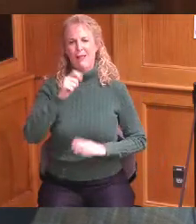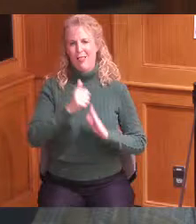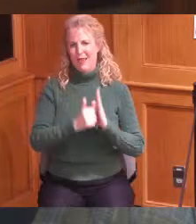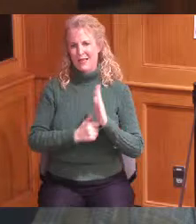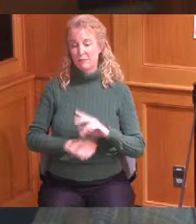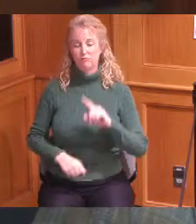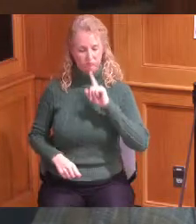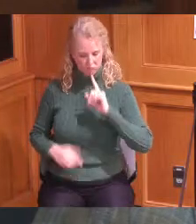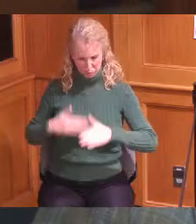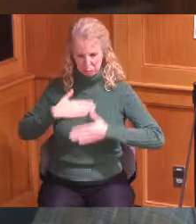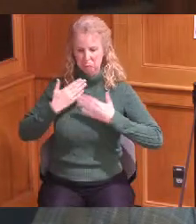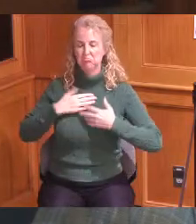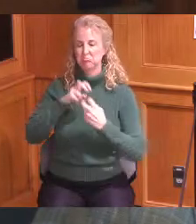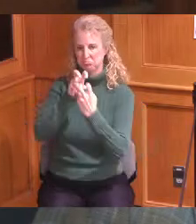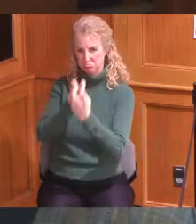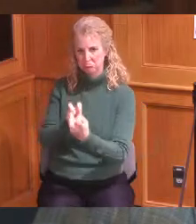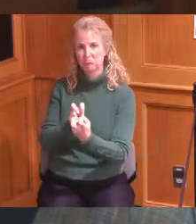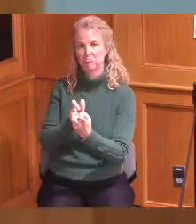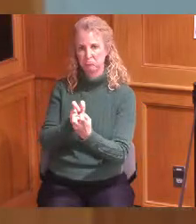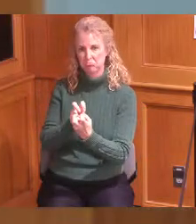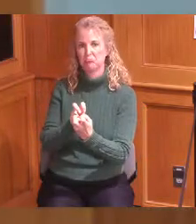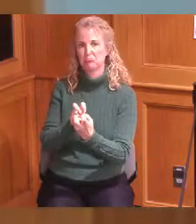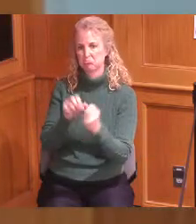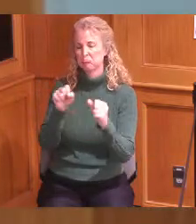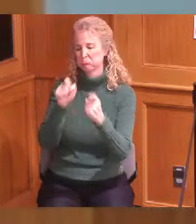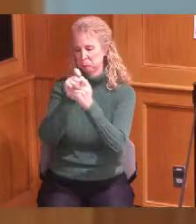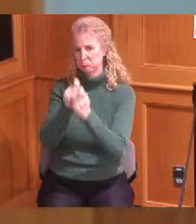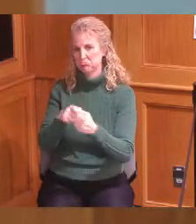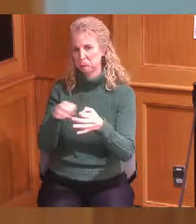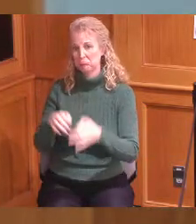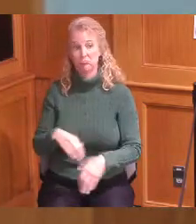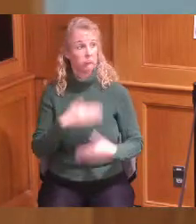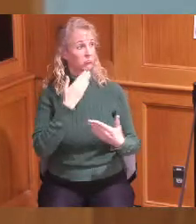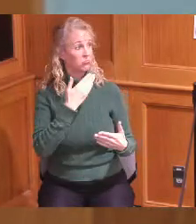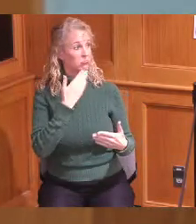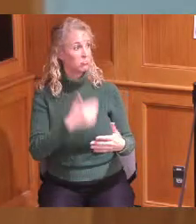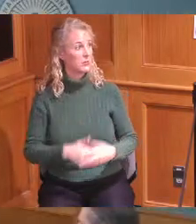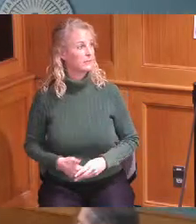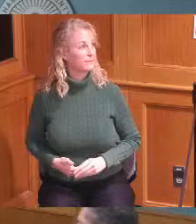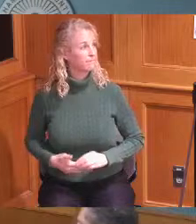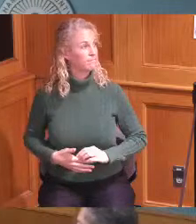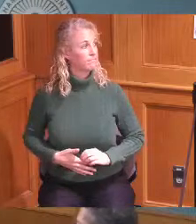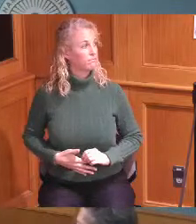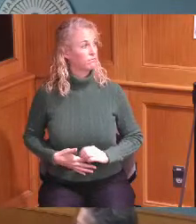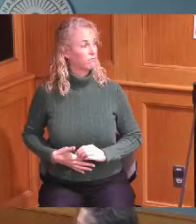numbers. Happy to sit down with you, Commissioner, and go over the details of that. Thank you. Thank you very much.